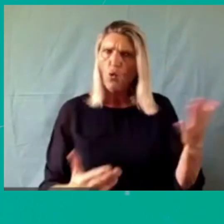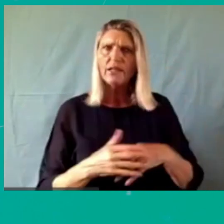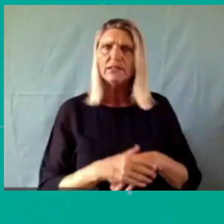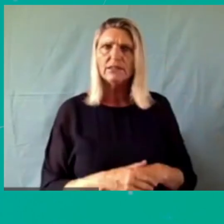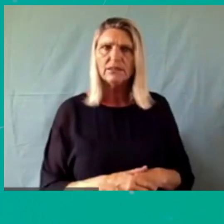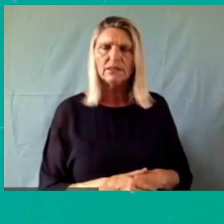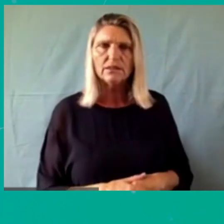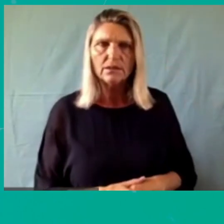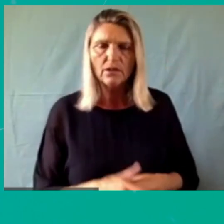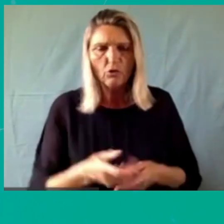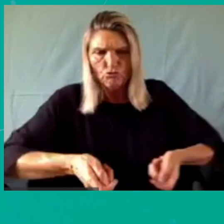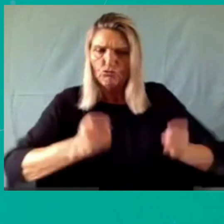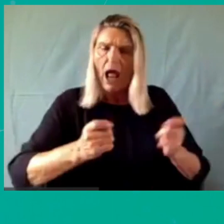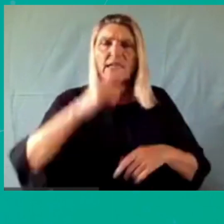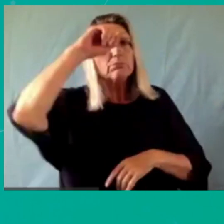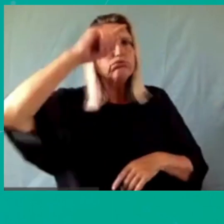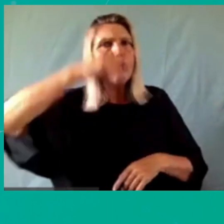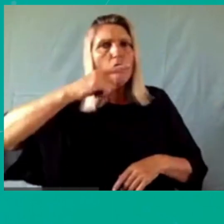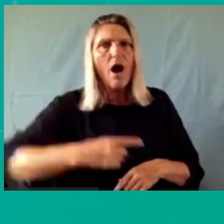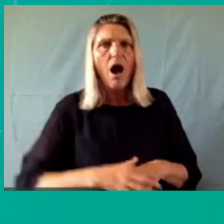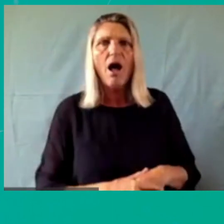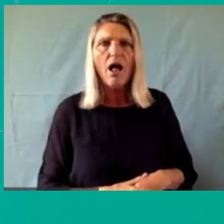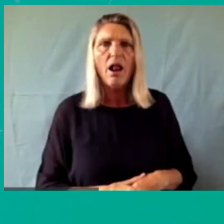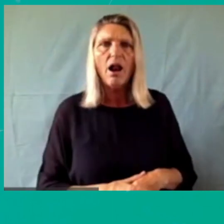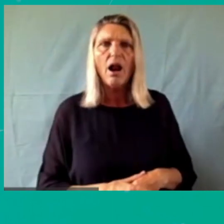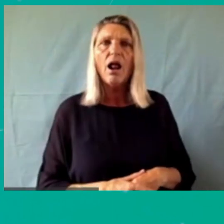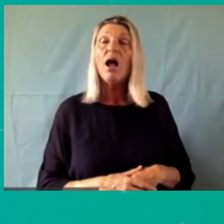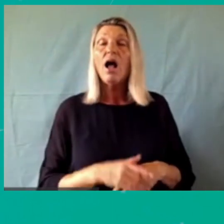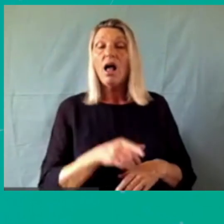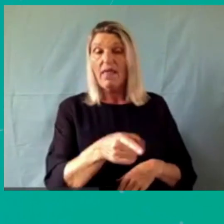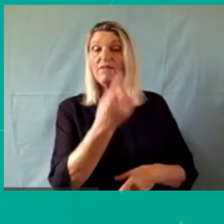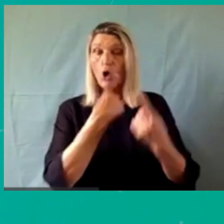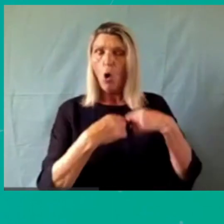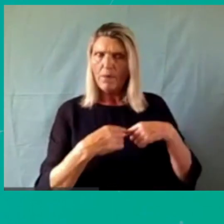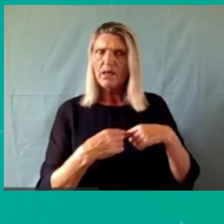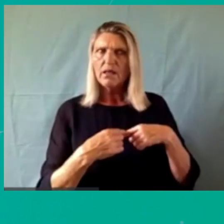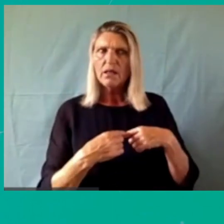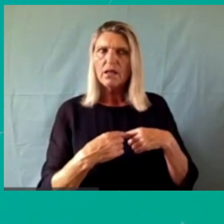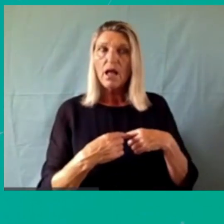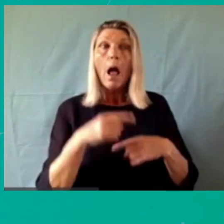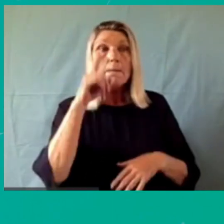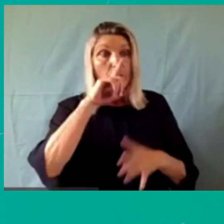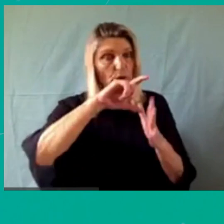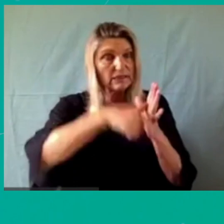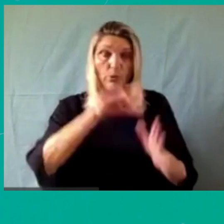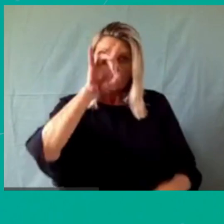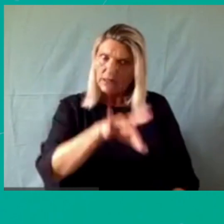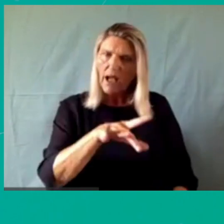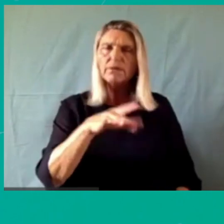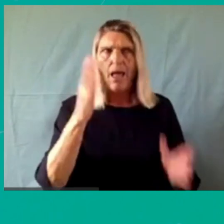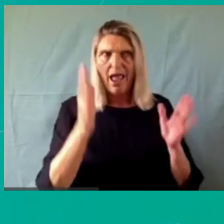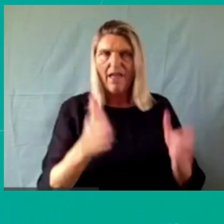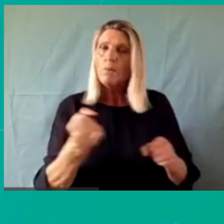that disabled people need to be at the decision-making tables. We also need to address